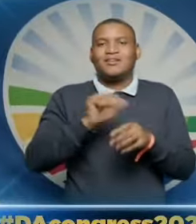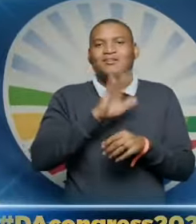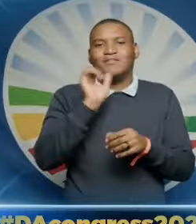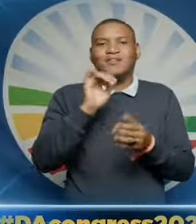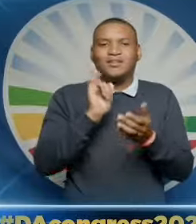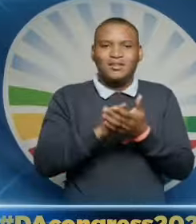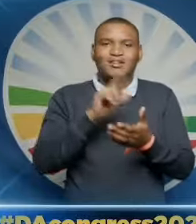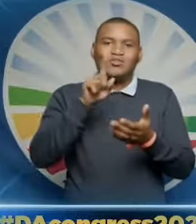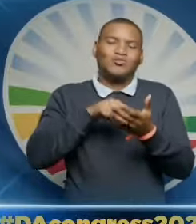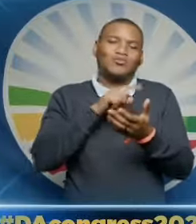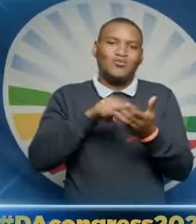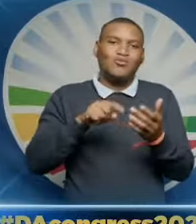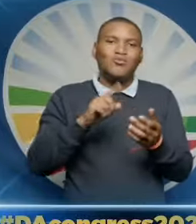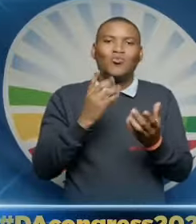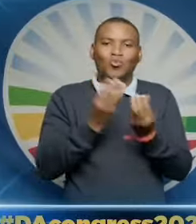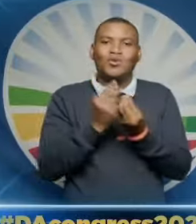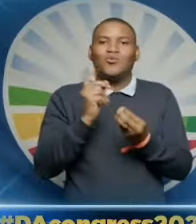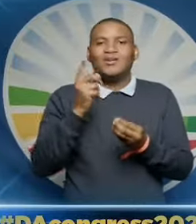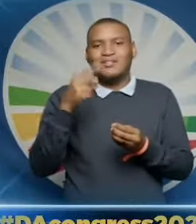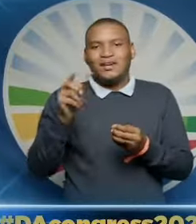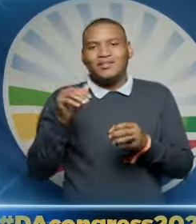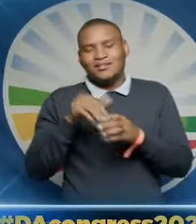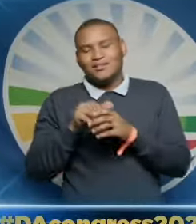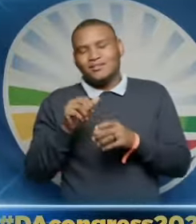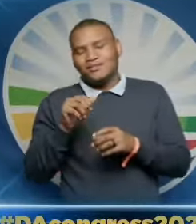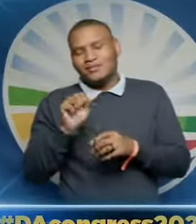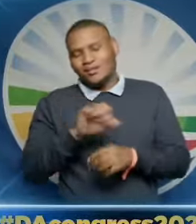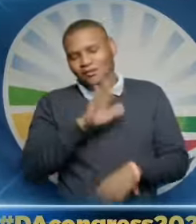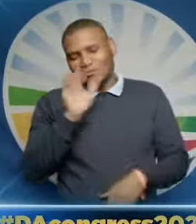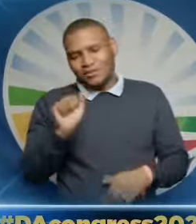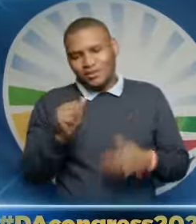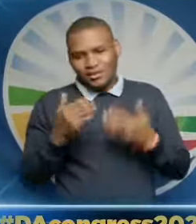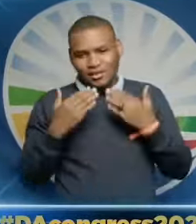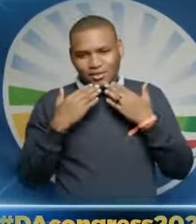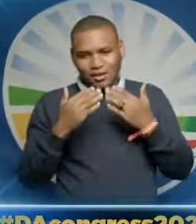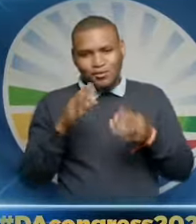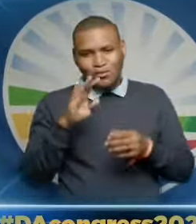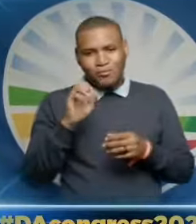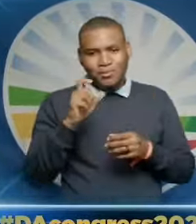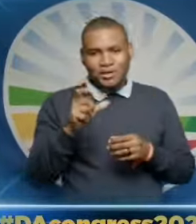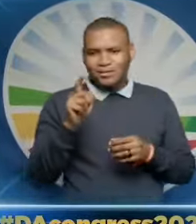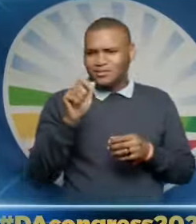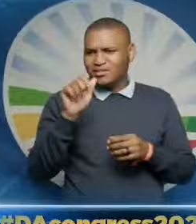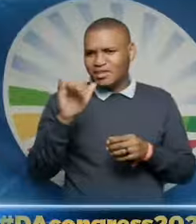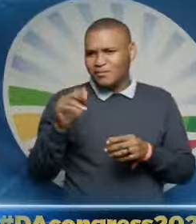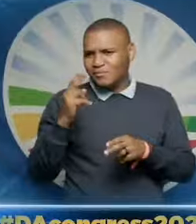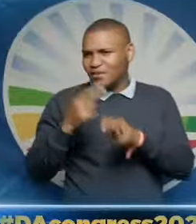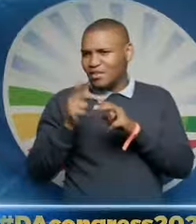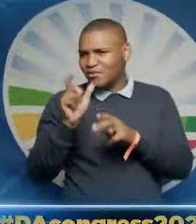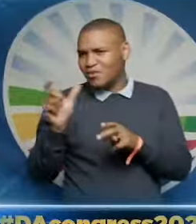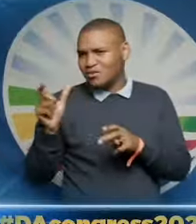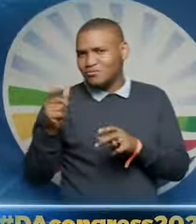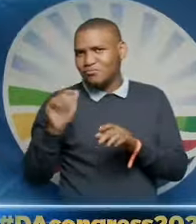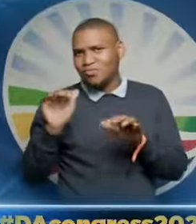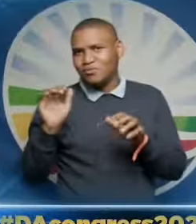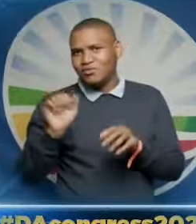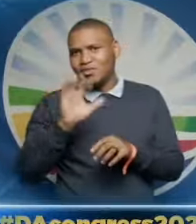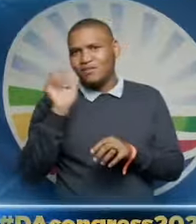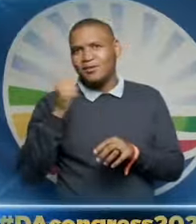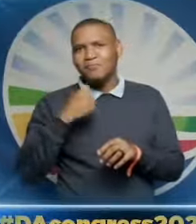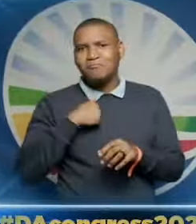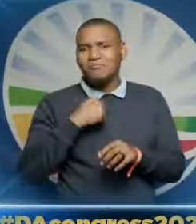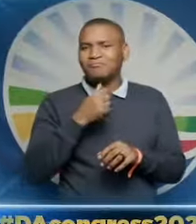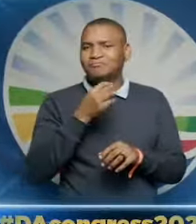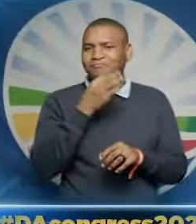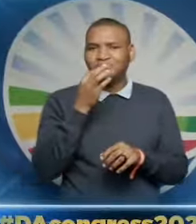is wrong in South Africa with what is right in South Africa. Thank you, Bex. Tammy, final words to the people of South Africa? My message is actually